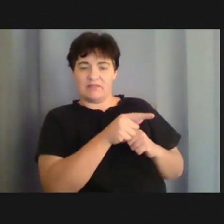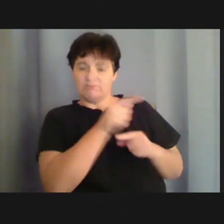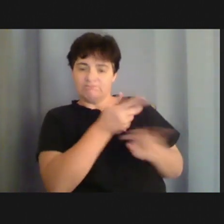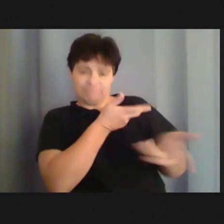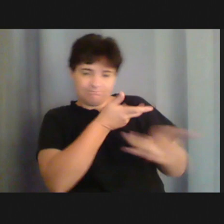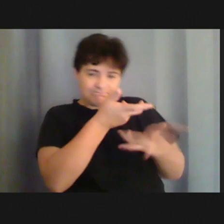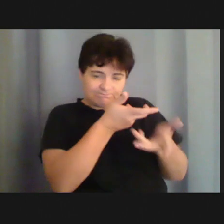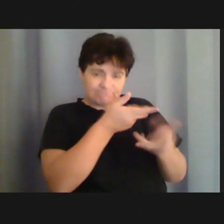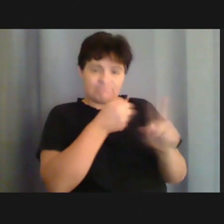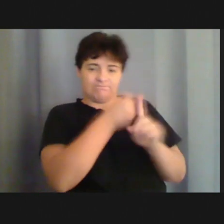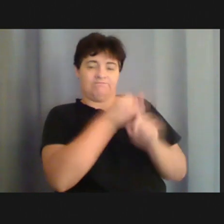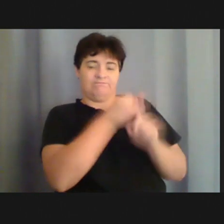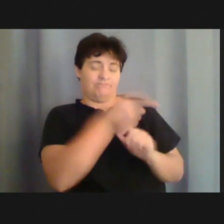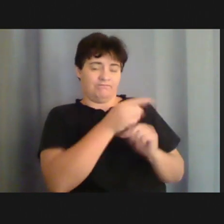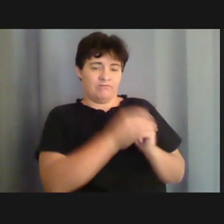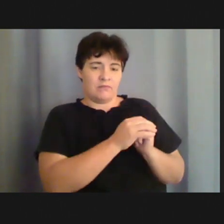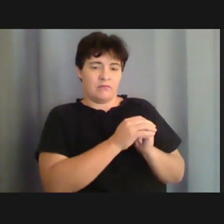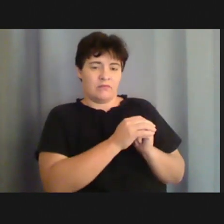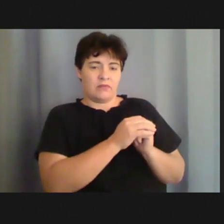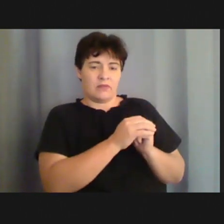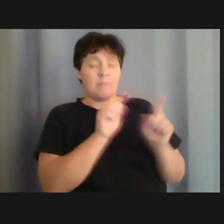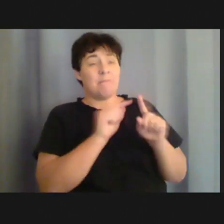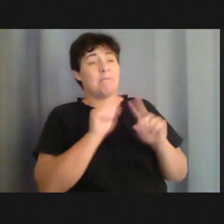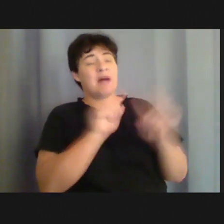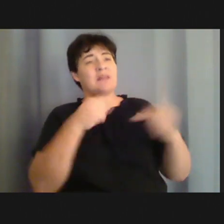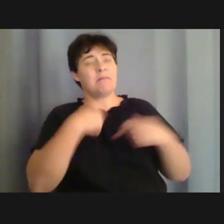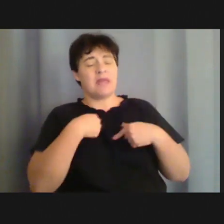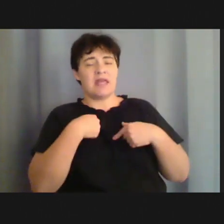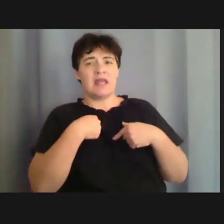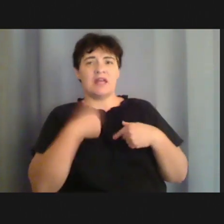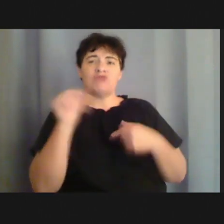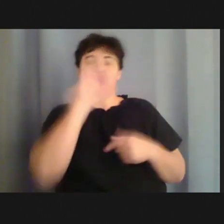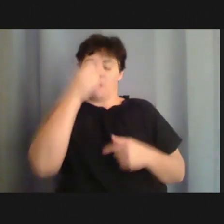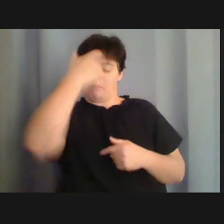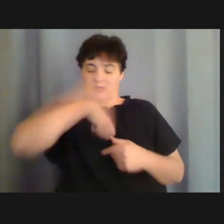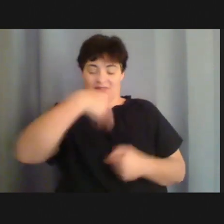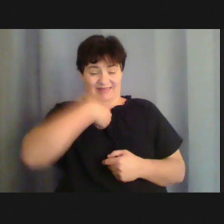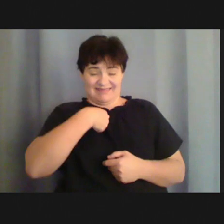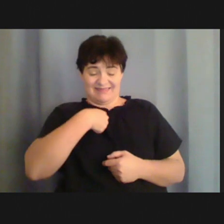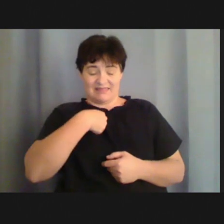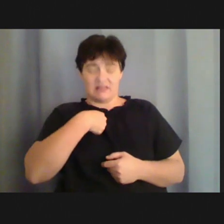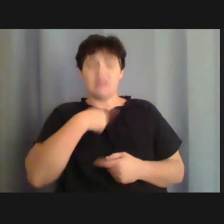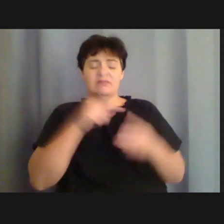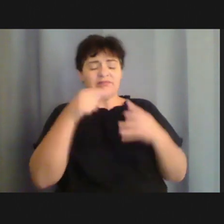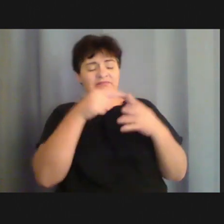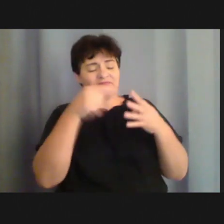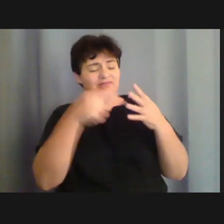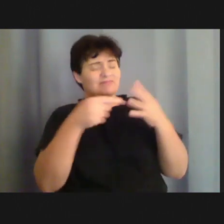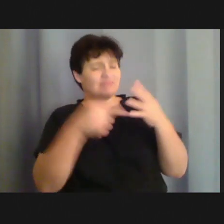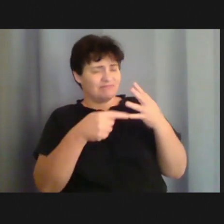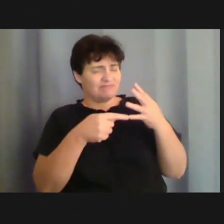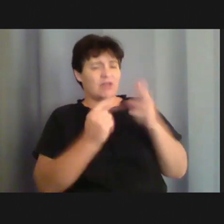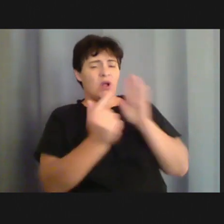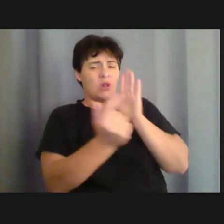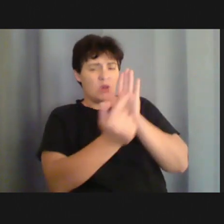But as a normal South African citizen, one would assume that there are a couple of law reviews that they have